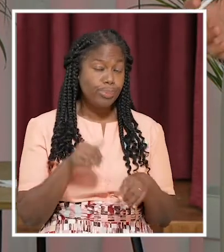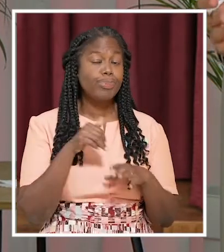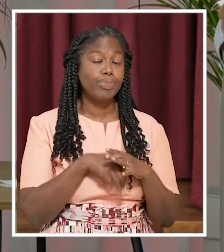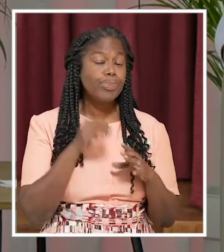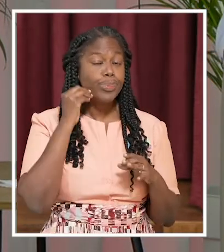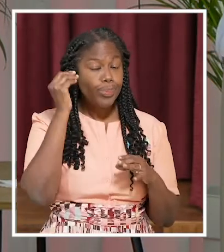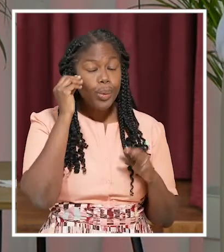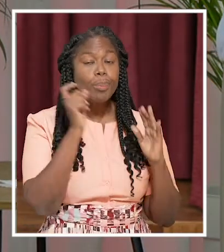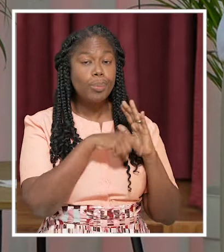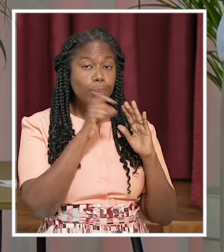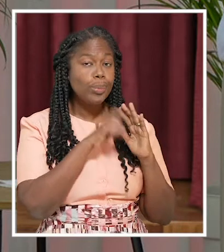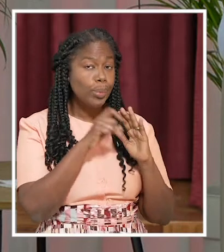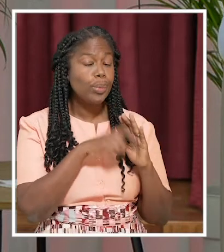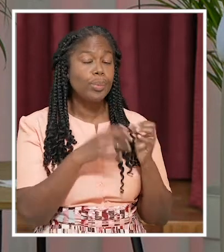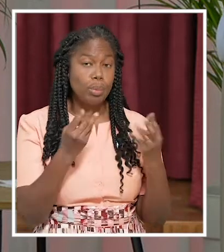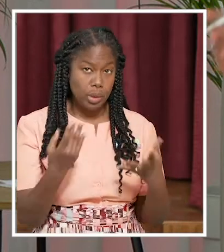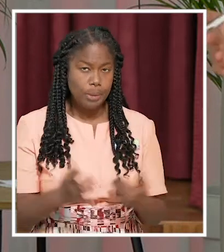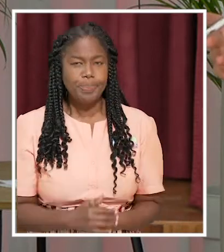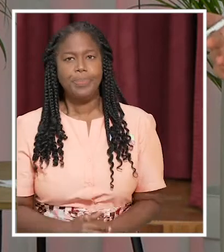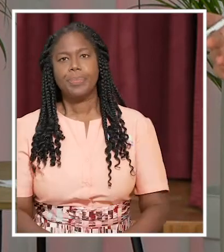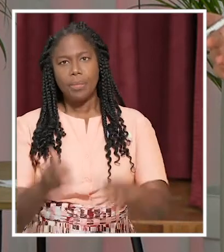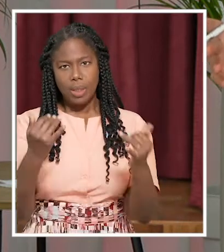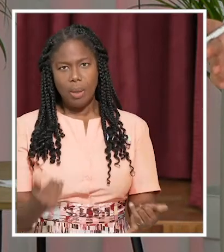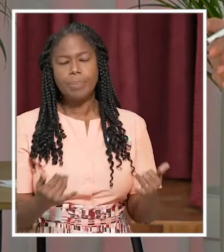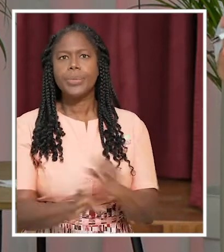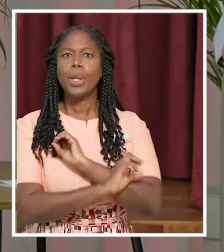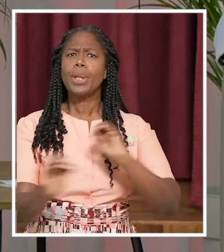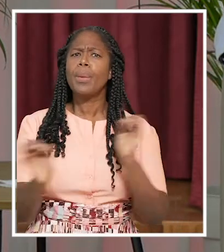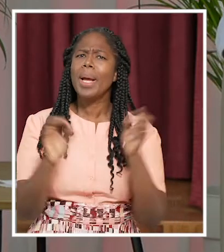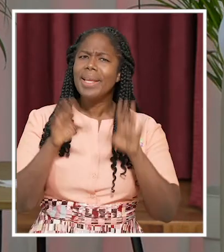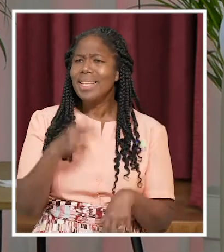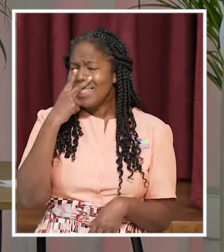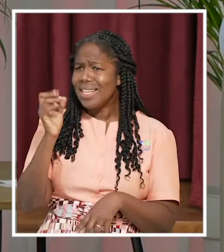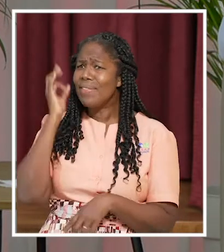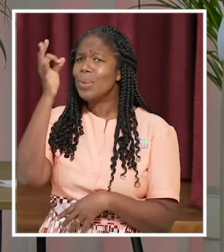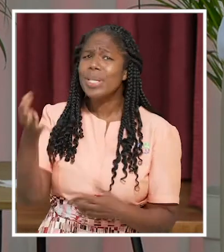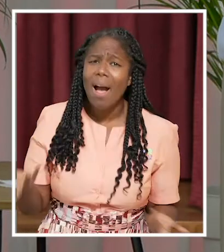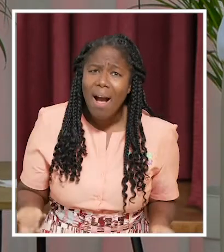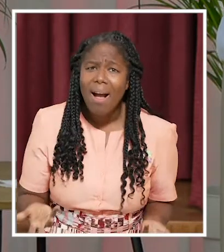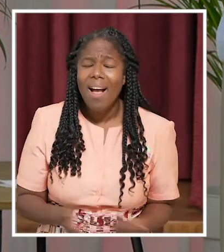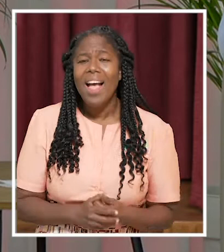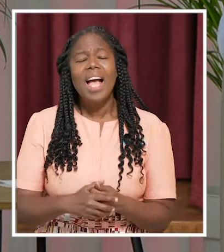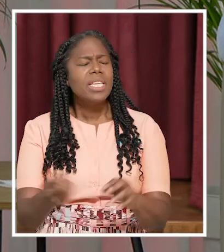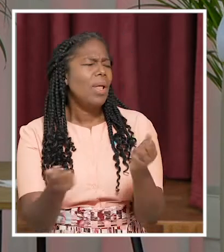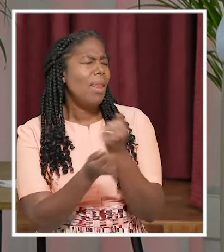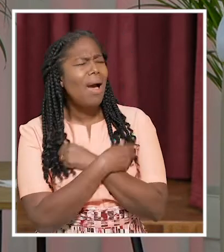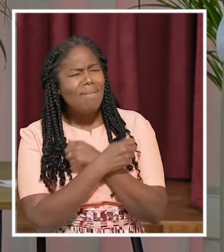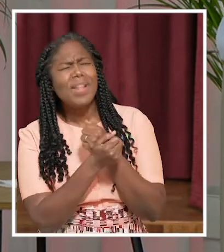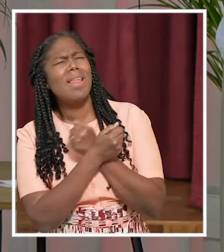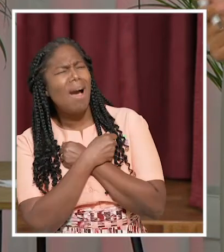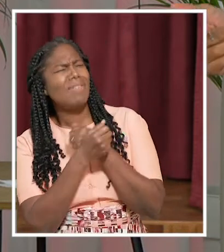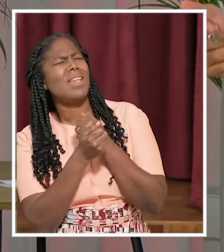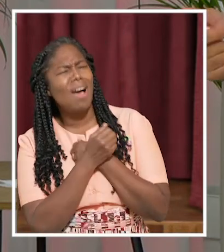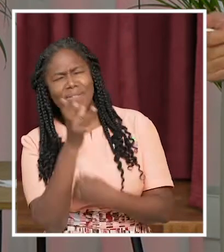as well, is that no one would have predicted this. That's right. As much as you love the wifey or you love the